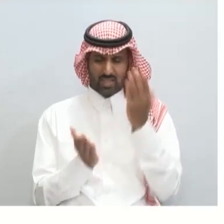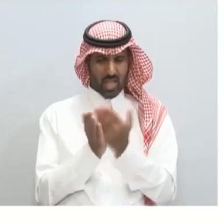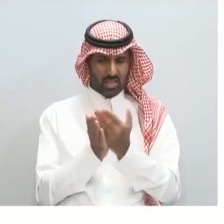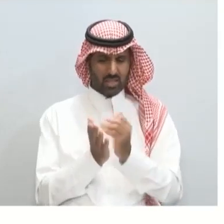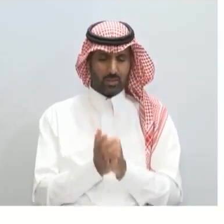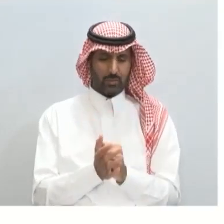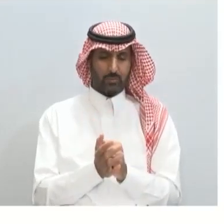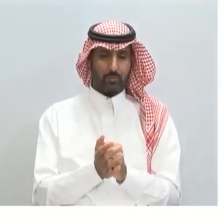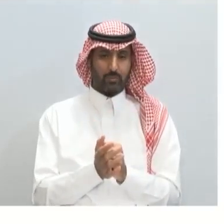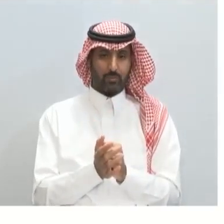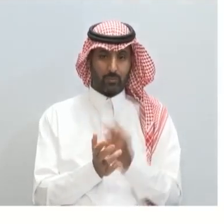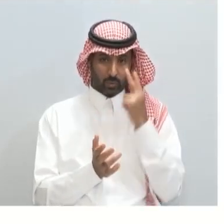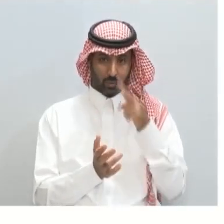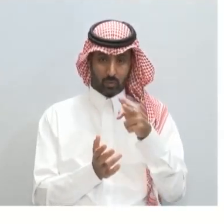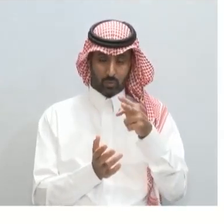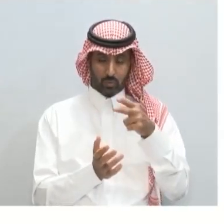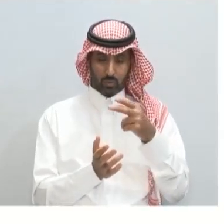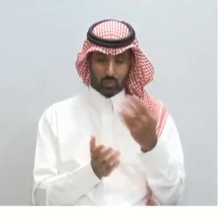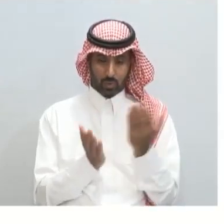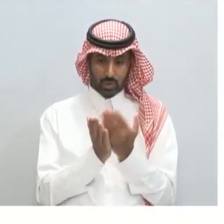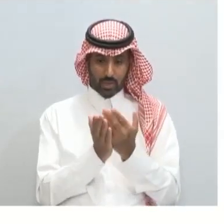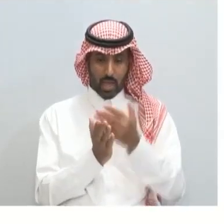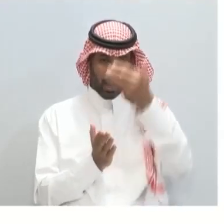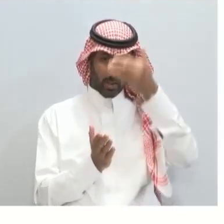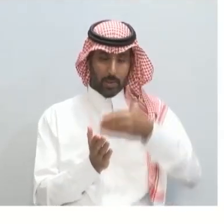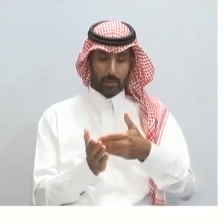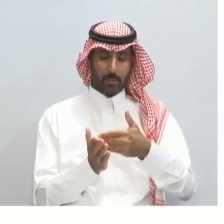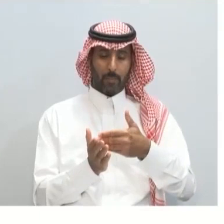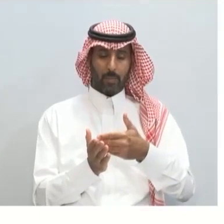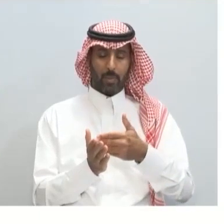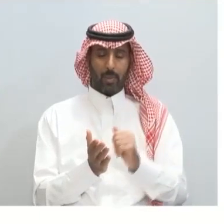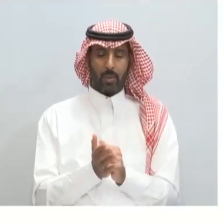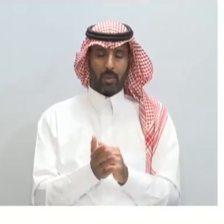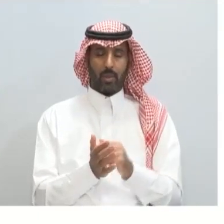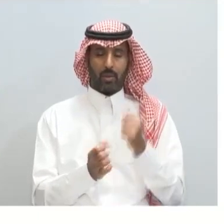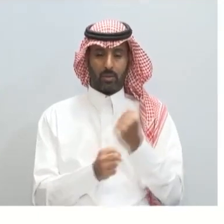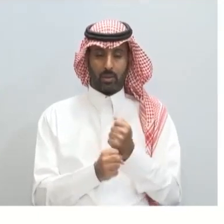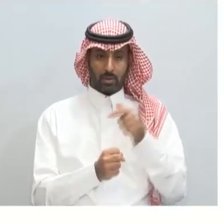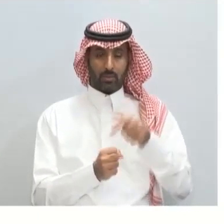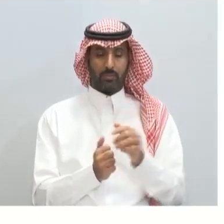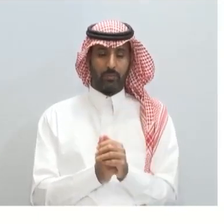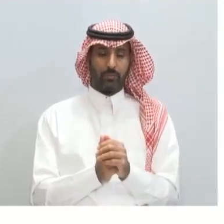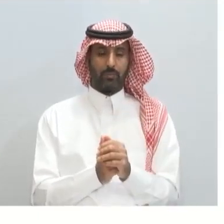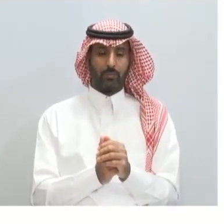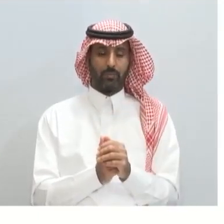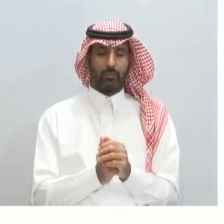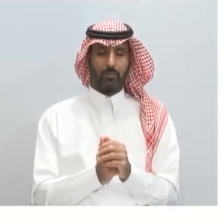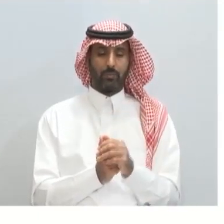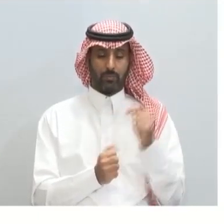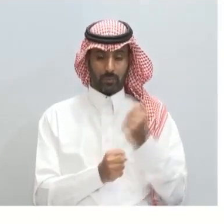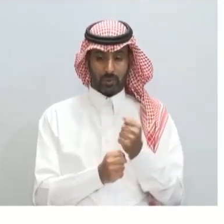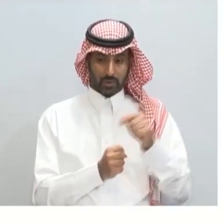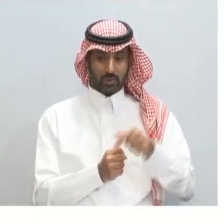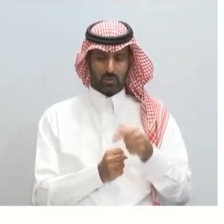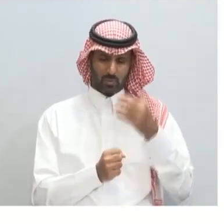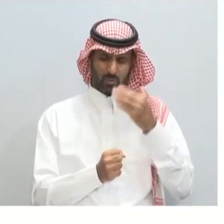yes if you paid attention in class you don't hear this is present that's why you use the past tense here